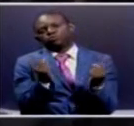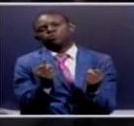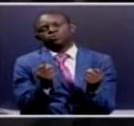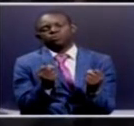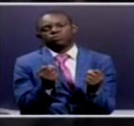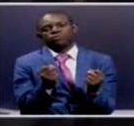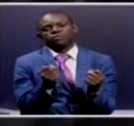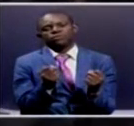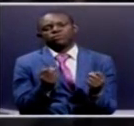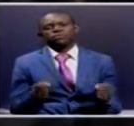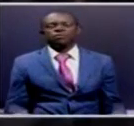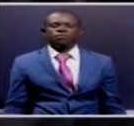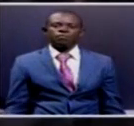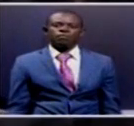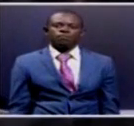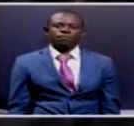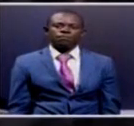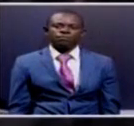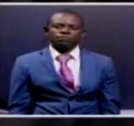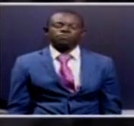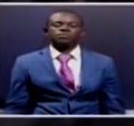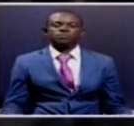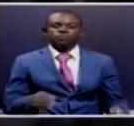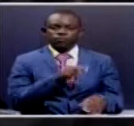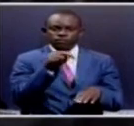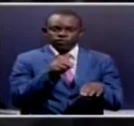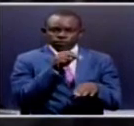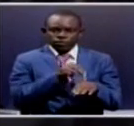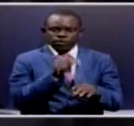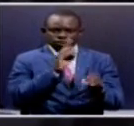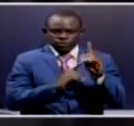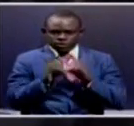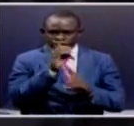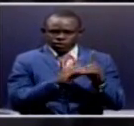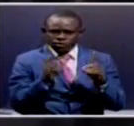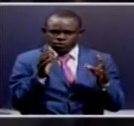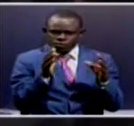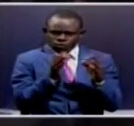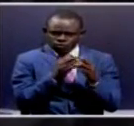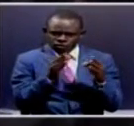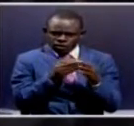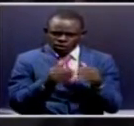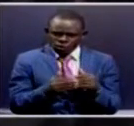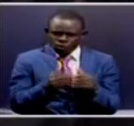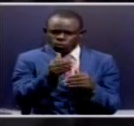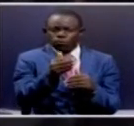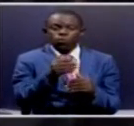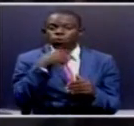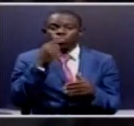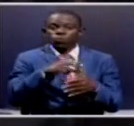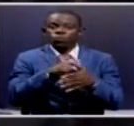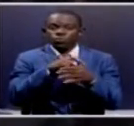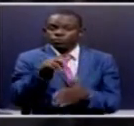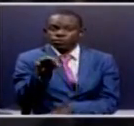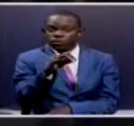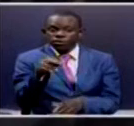stakeholders that will participate in the national dialogue forum can have parameters of